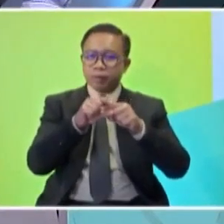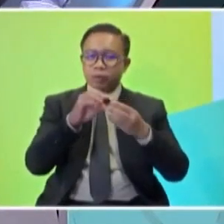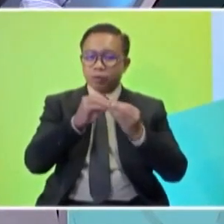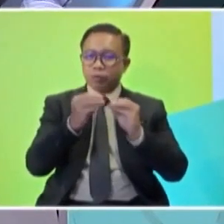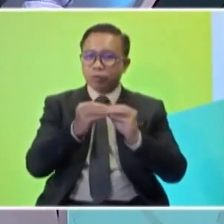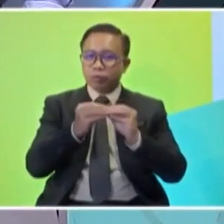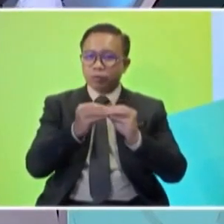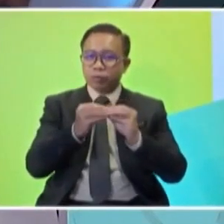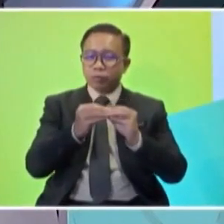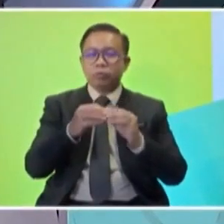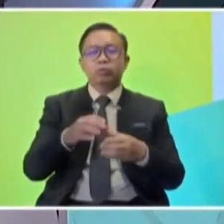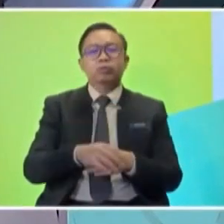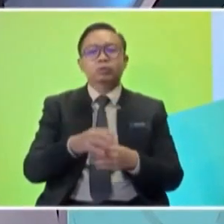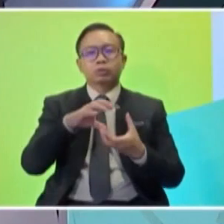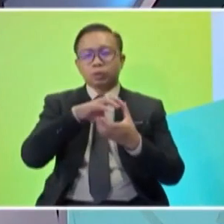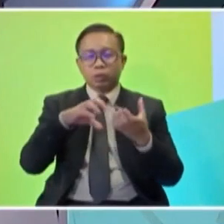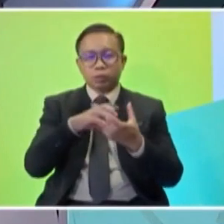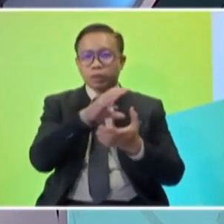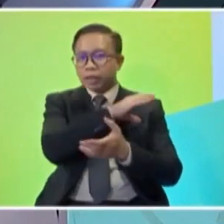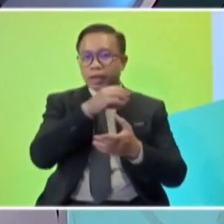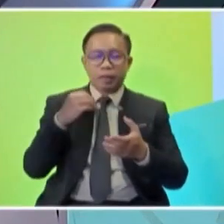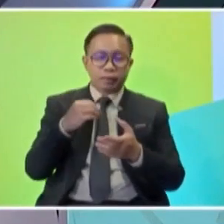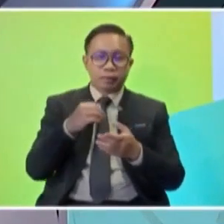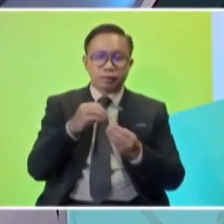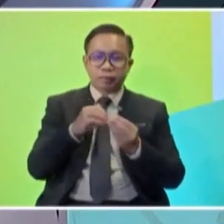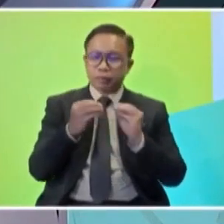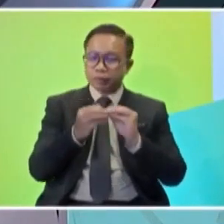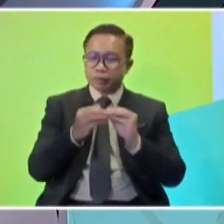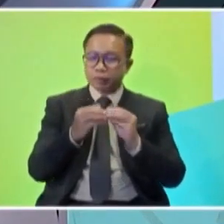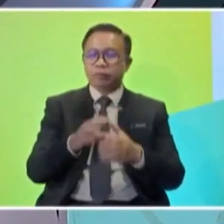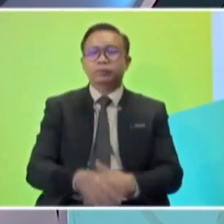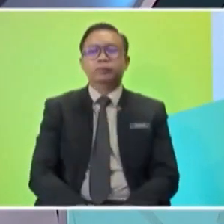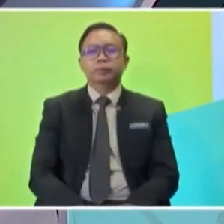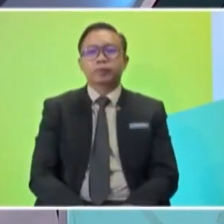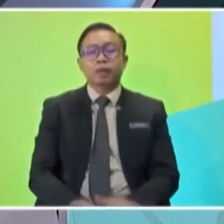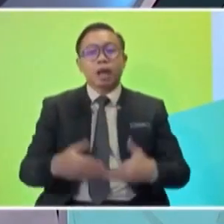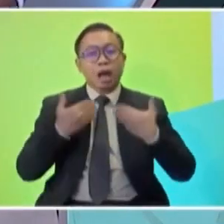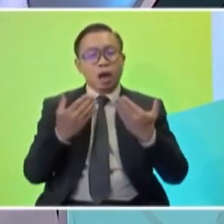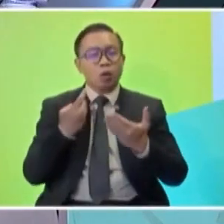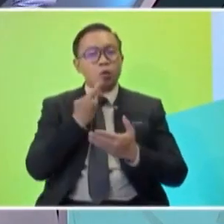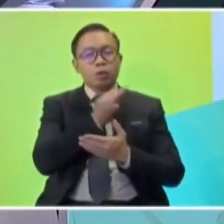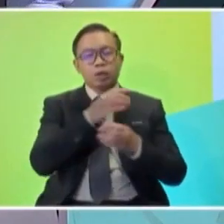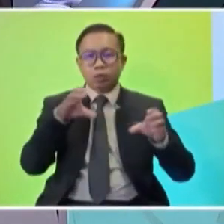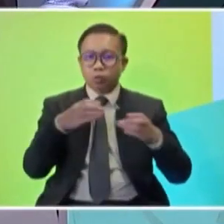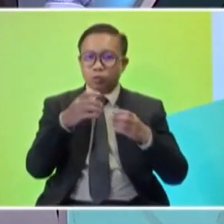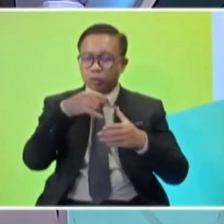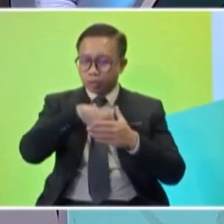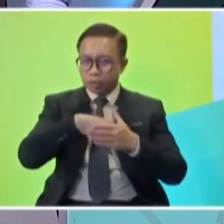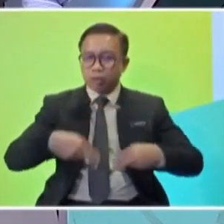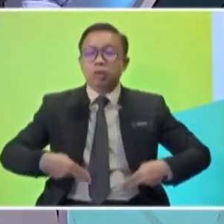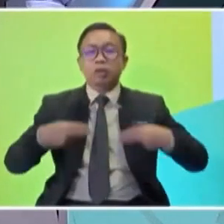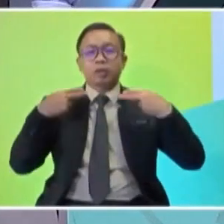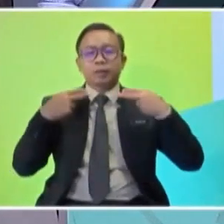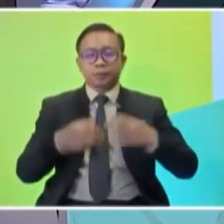with a whole number. Mixed number with a whole number. Okay. Now we're going to do in real life situation, how do we do it? Okay. We have a ribbon there,